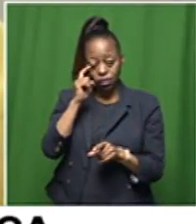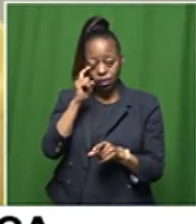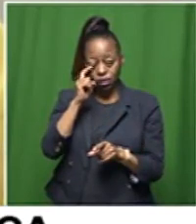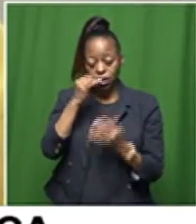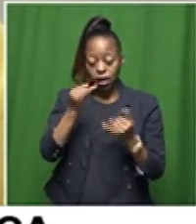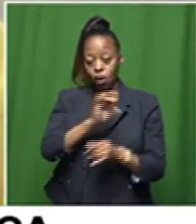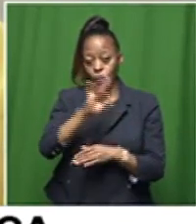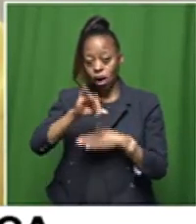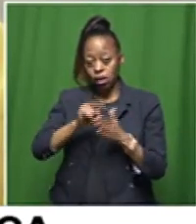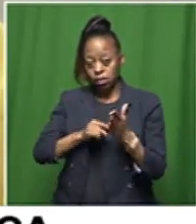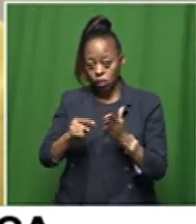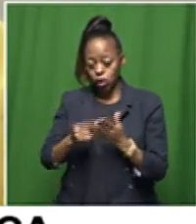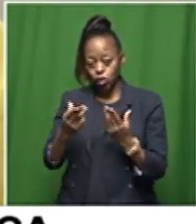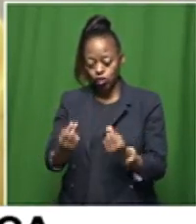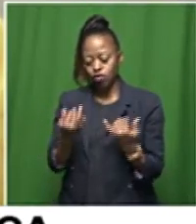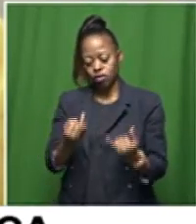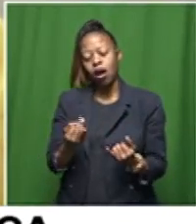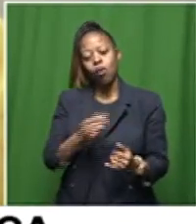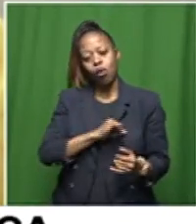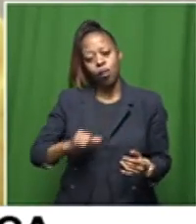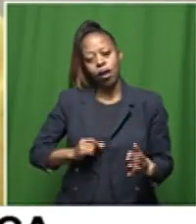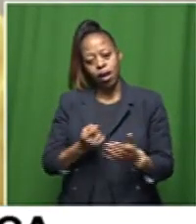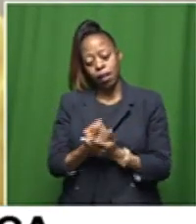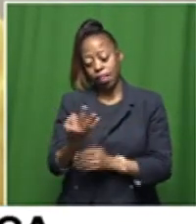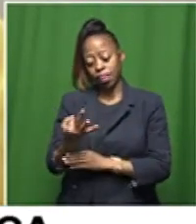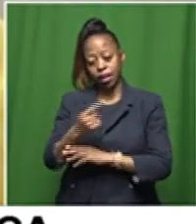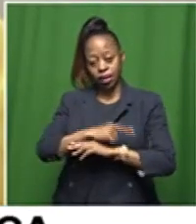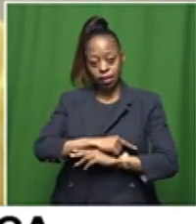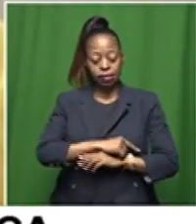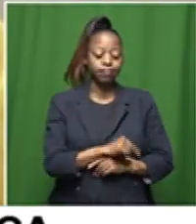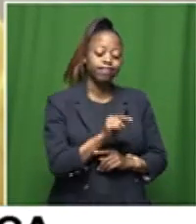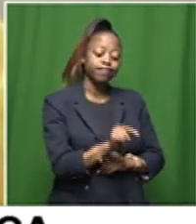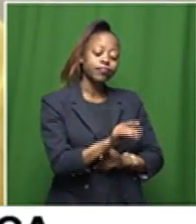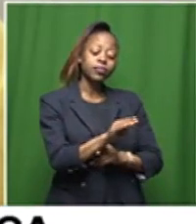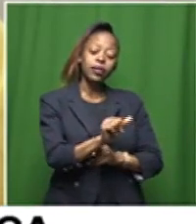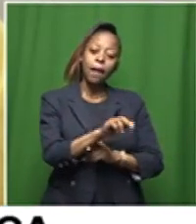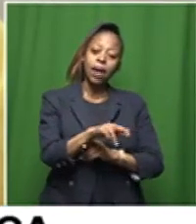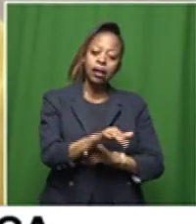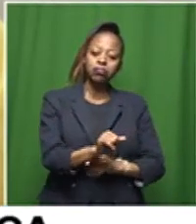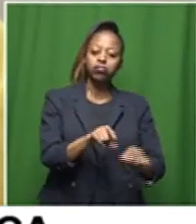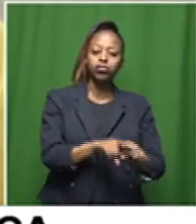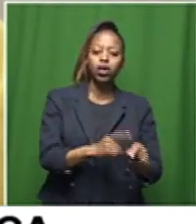now we're doing 3 days a week. And at Bara, we also